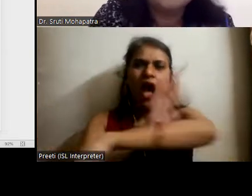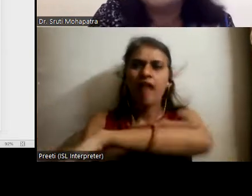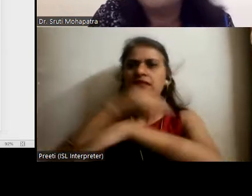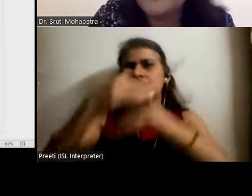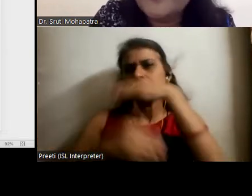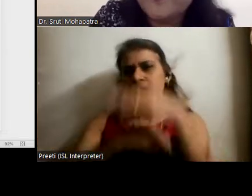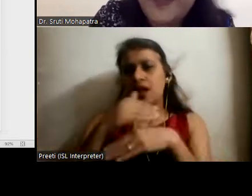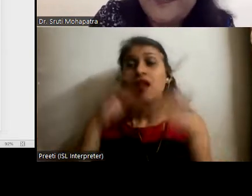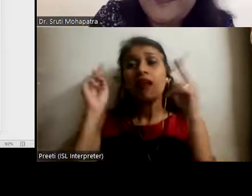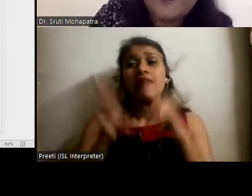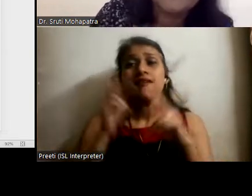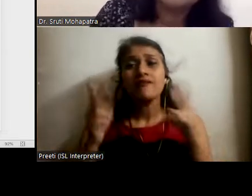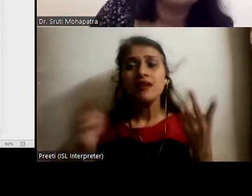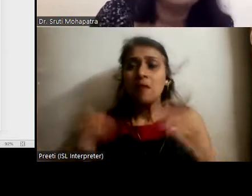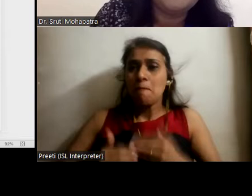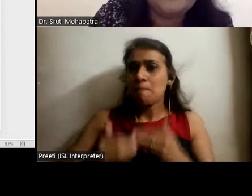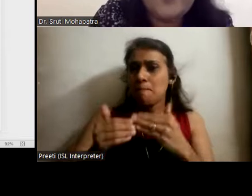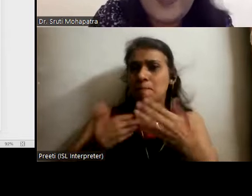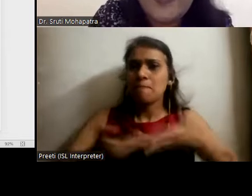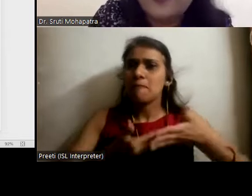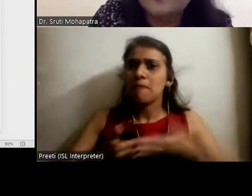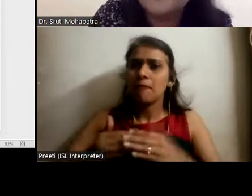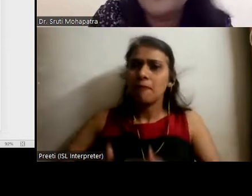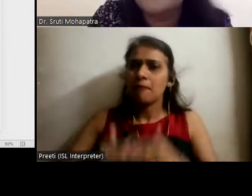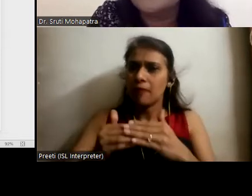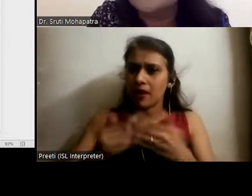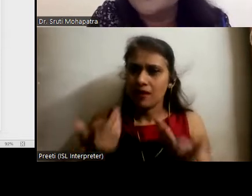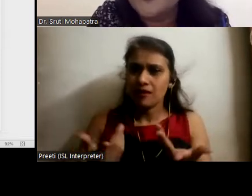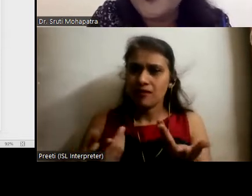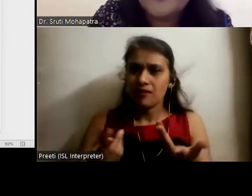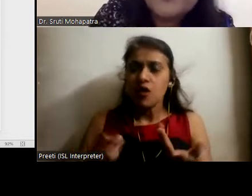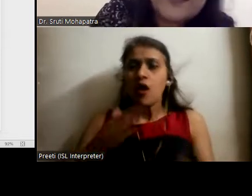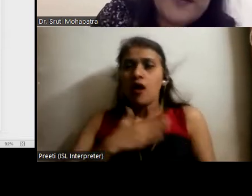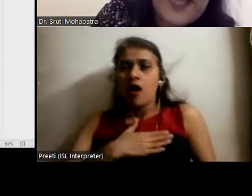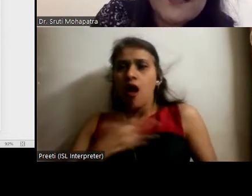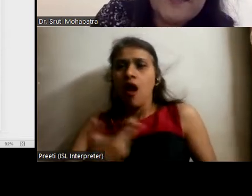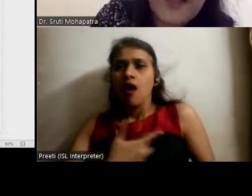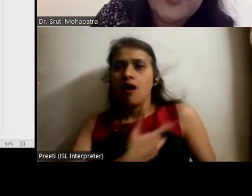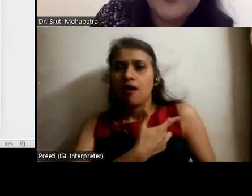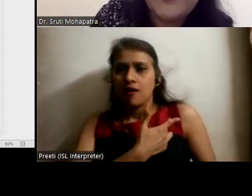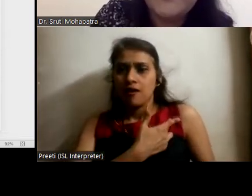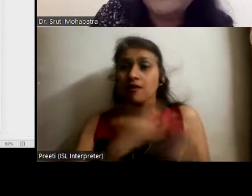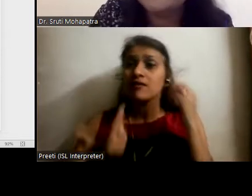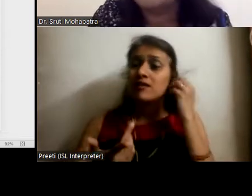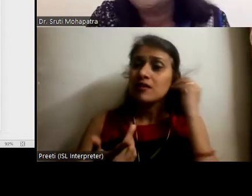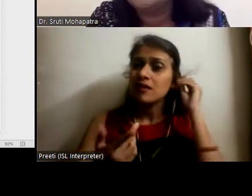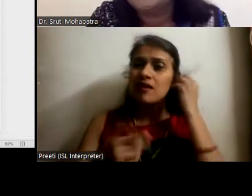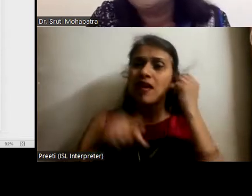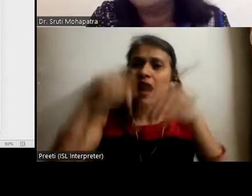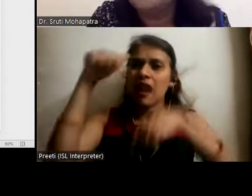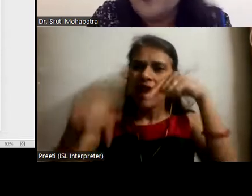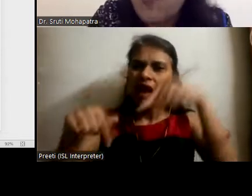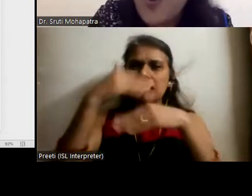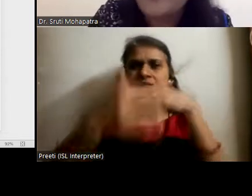amputation, somebody is pregnant, somebody undergoes a cardiac surgery, somebody has a fractured leg, somebody